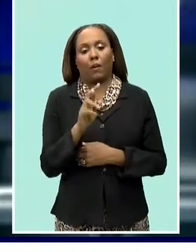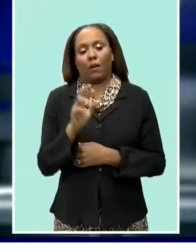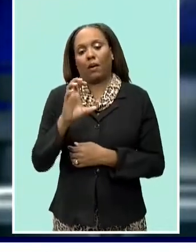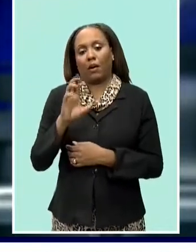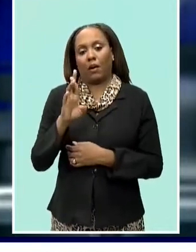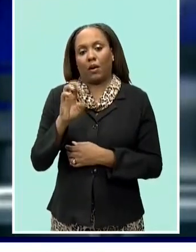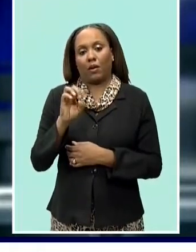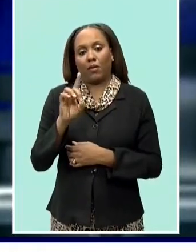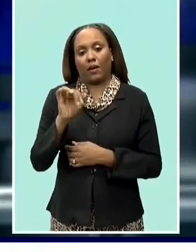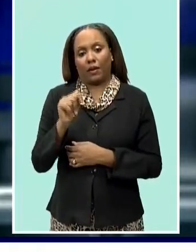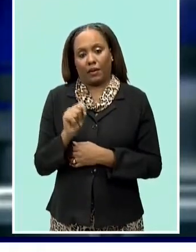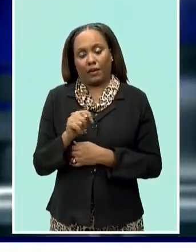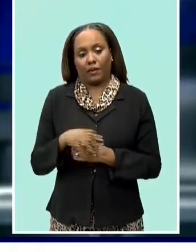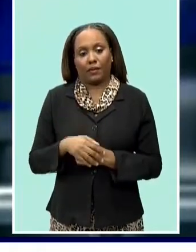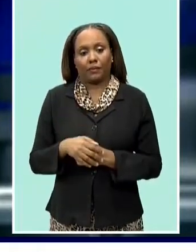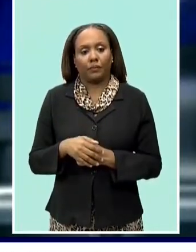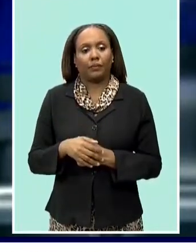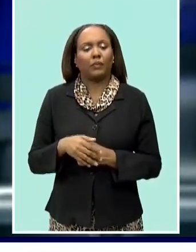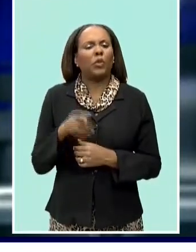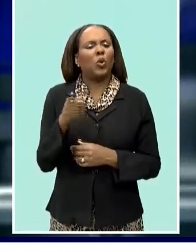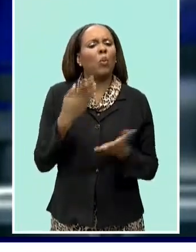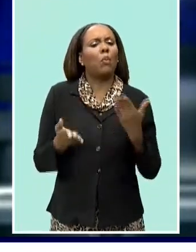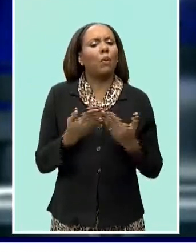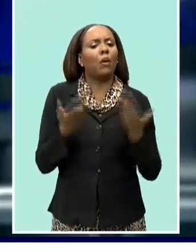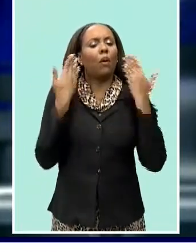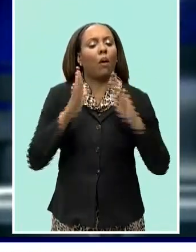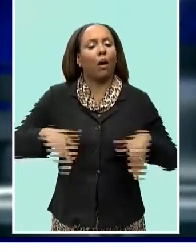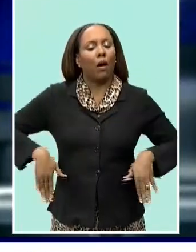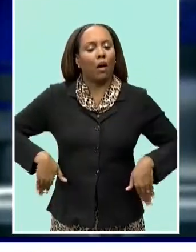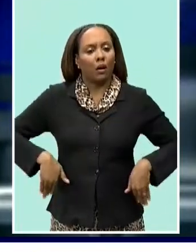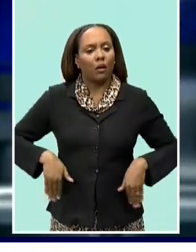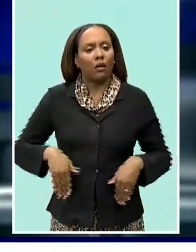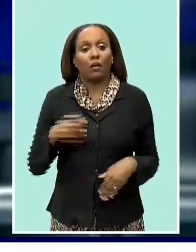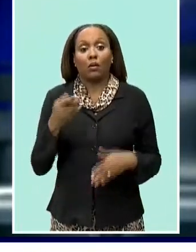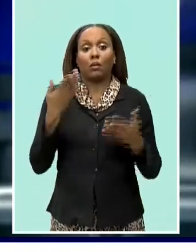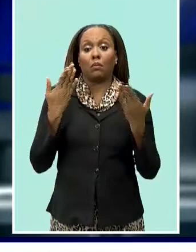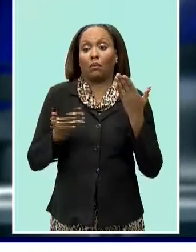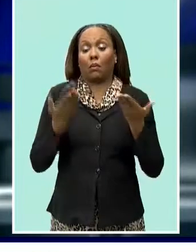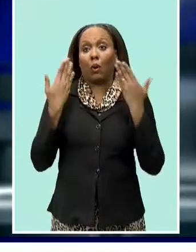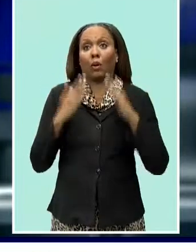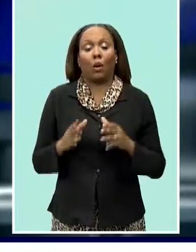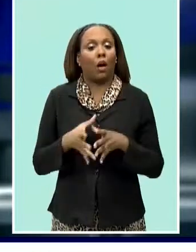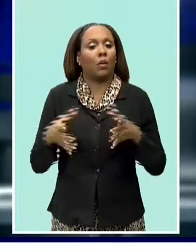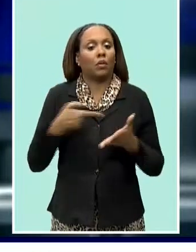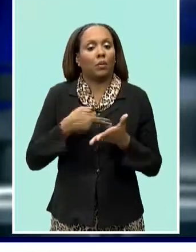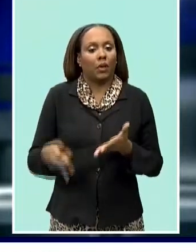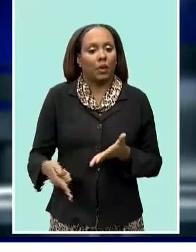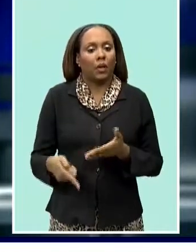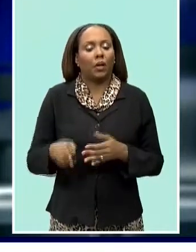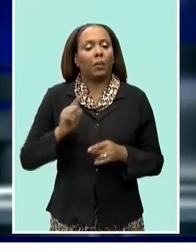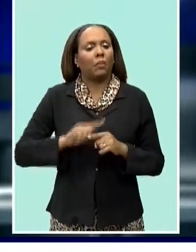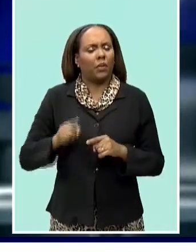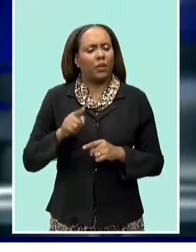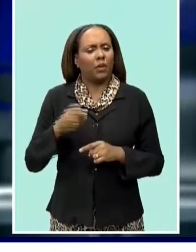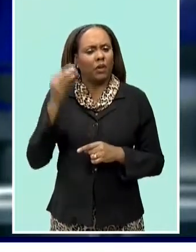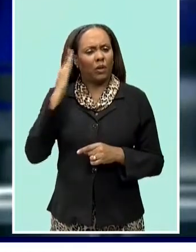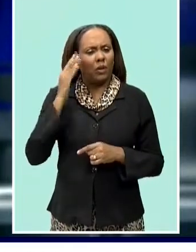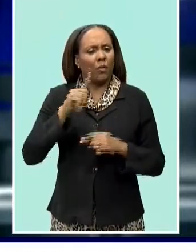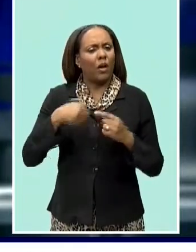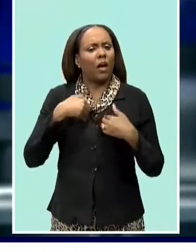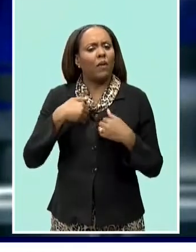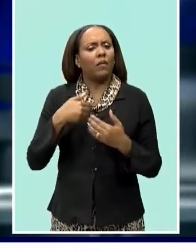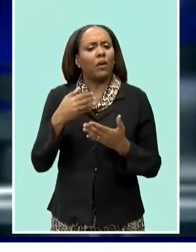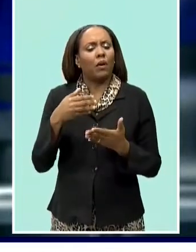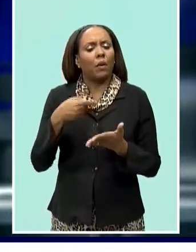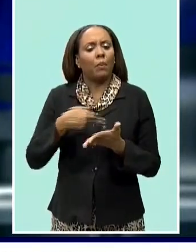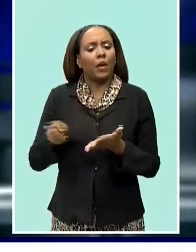Now, for those who may not yet be aware, what you pay in income tax on a monthly basis is reflected in that line on your salary slip that